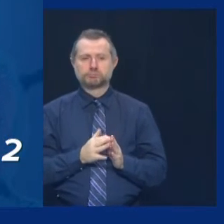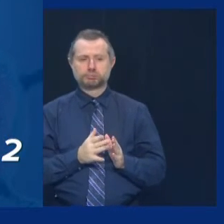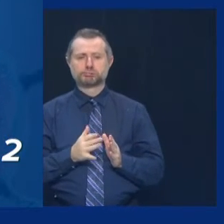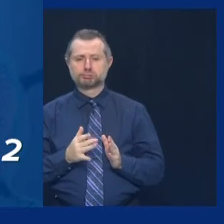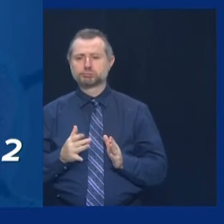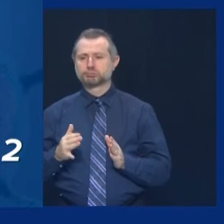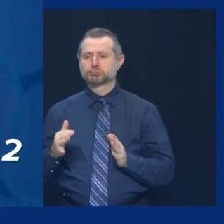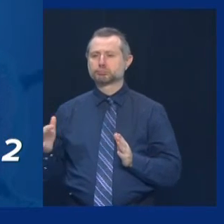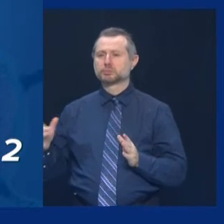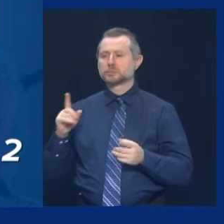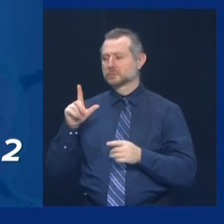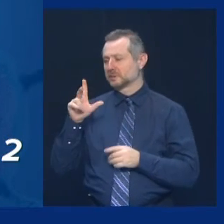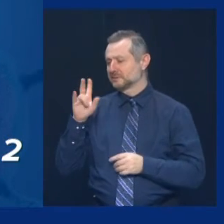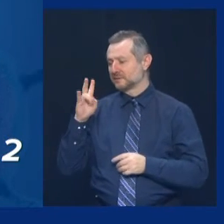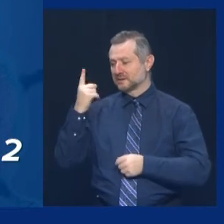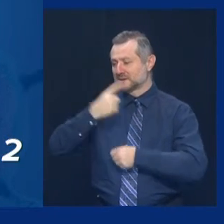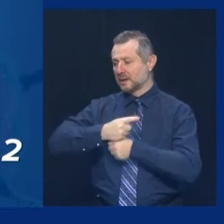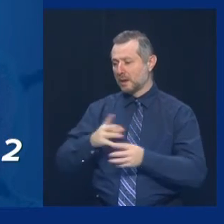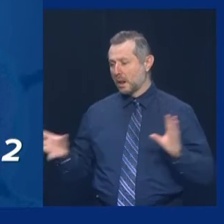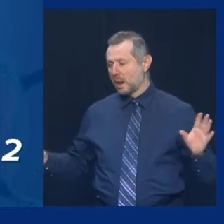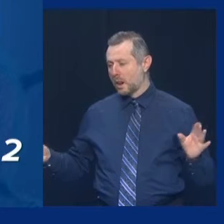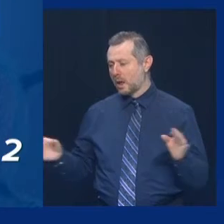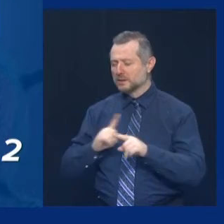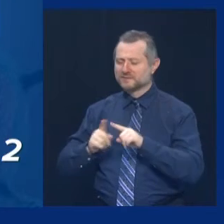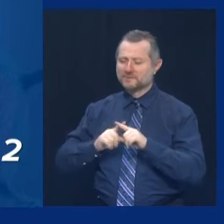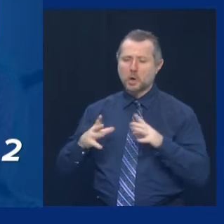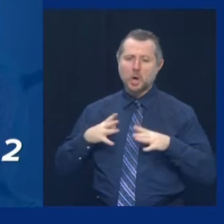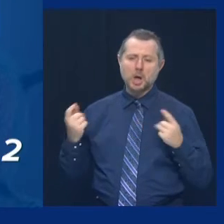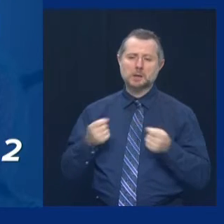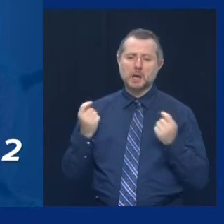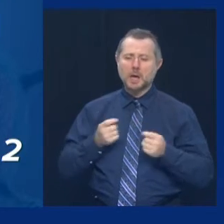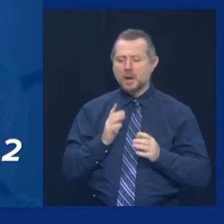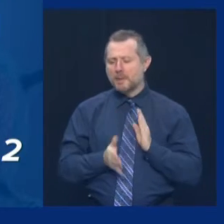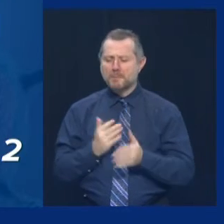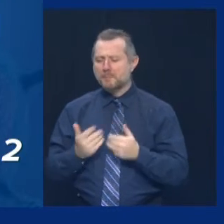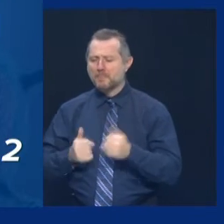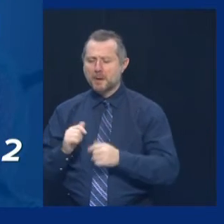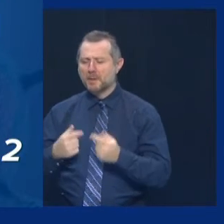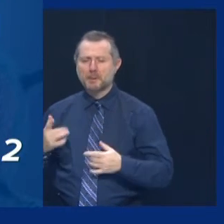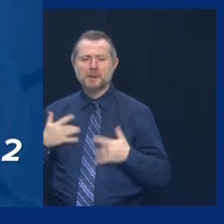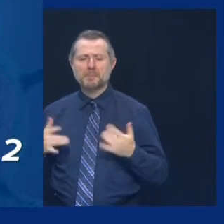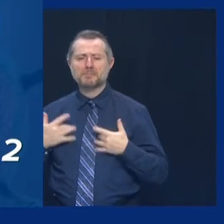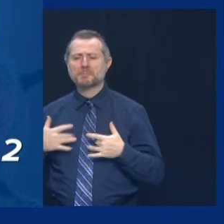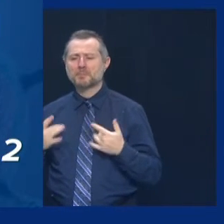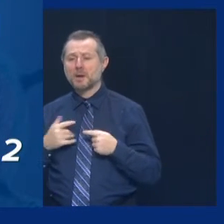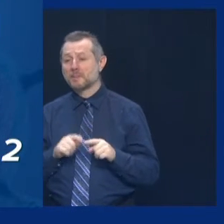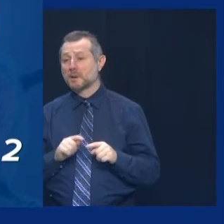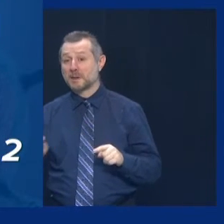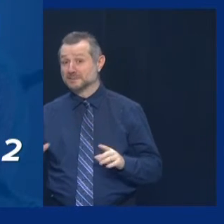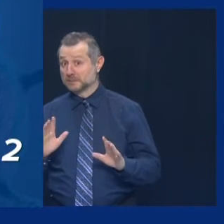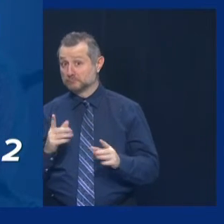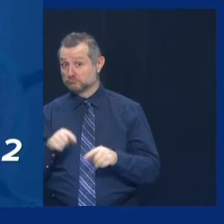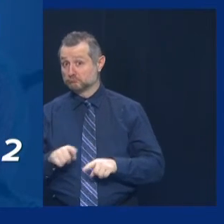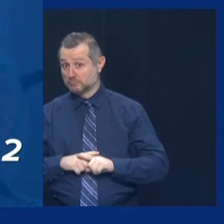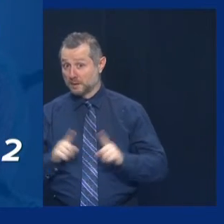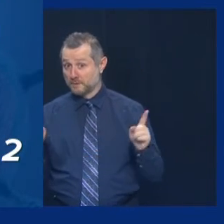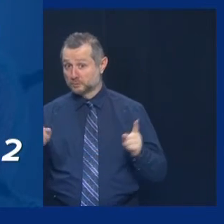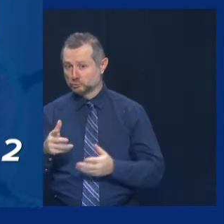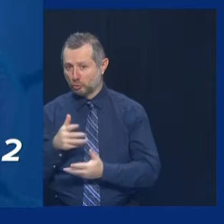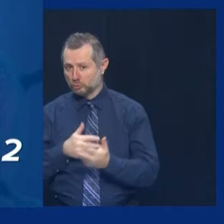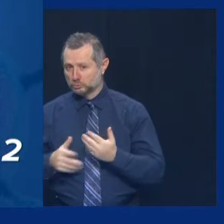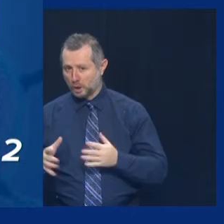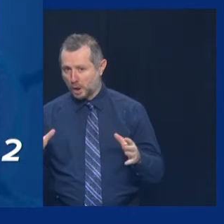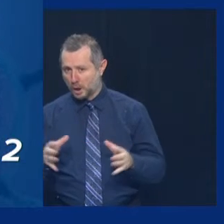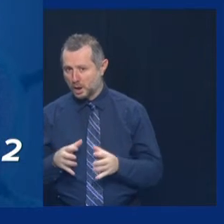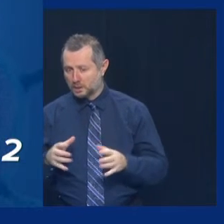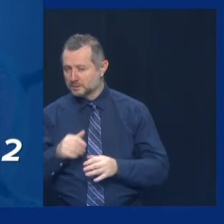days of holidays, which is a totally different socialization pattern from any other